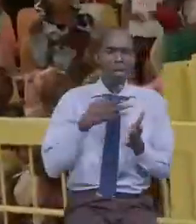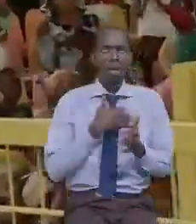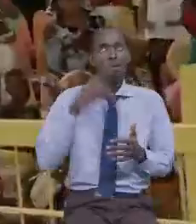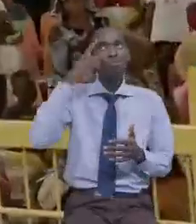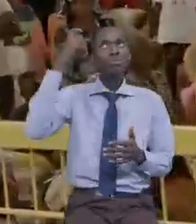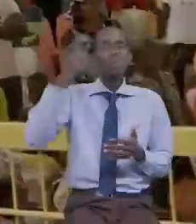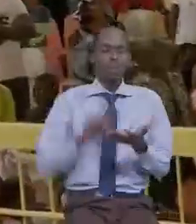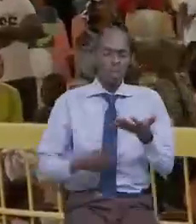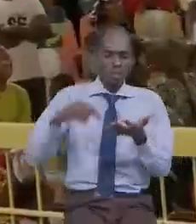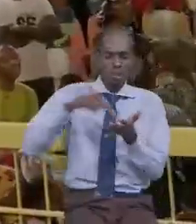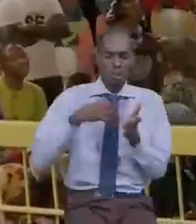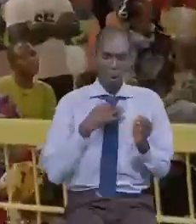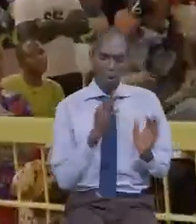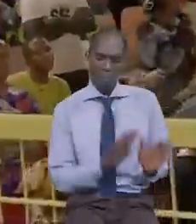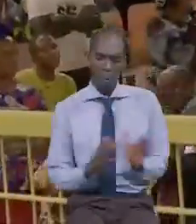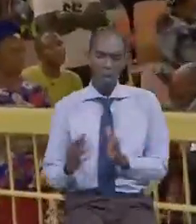not,